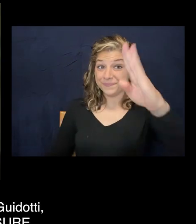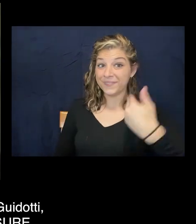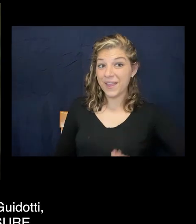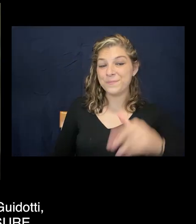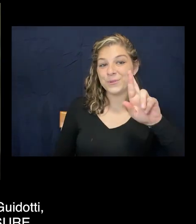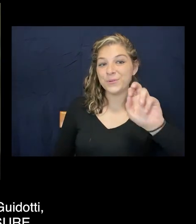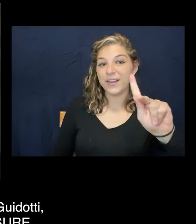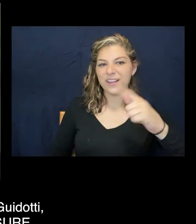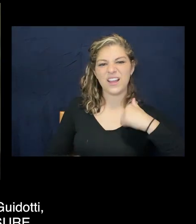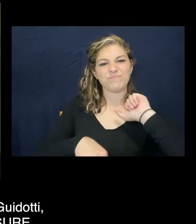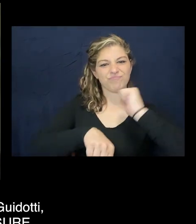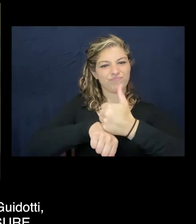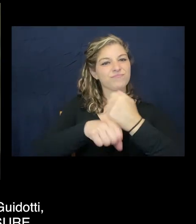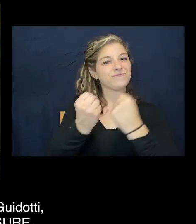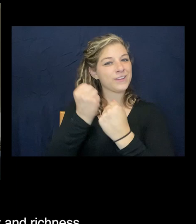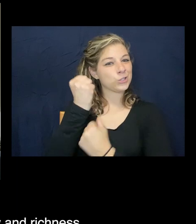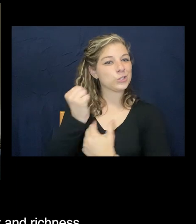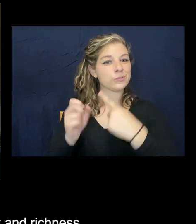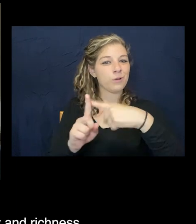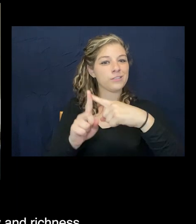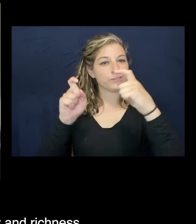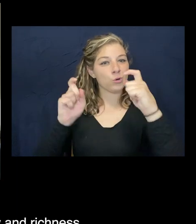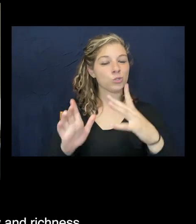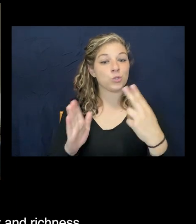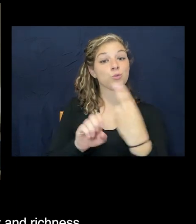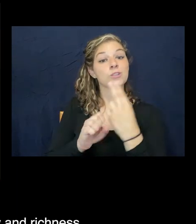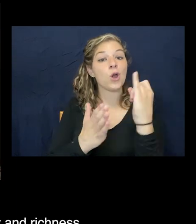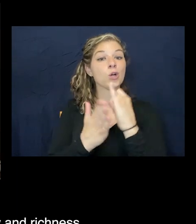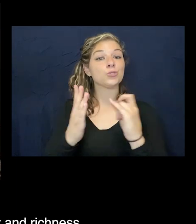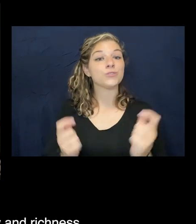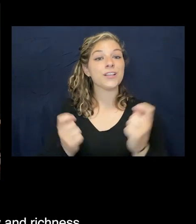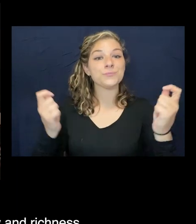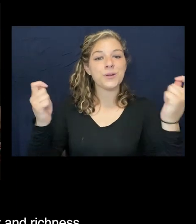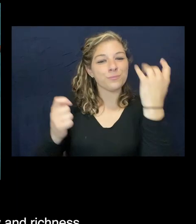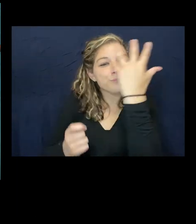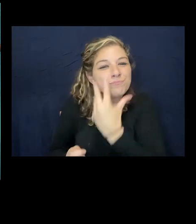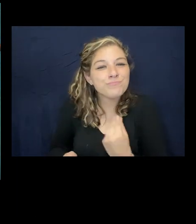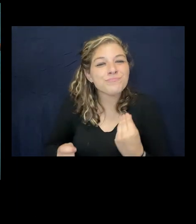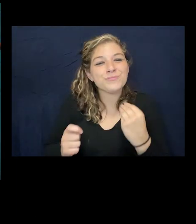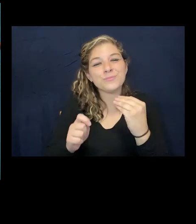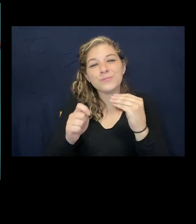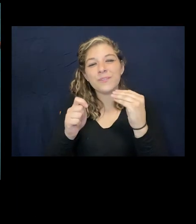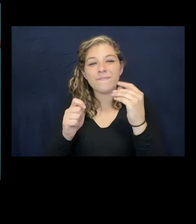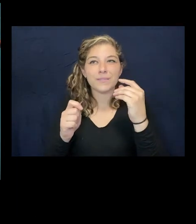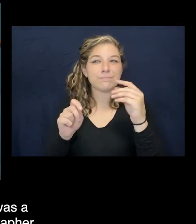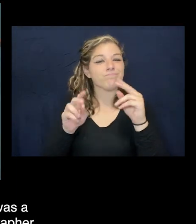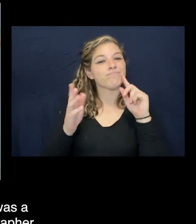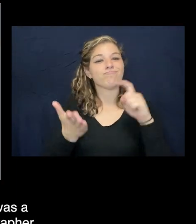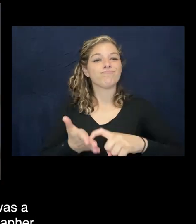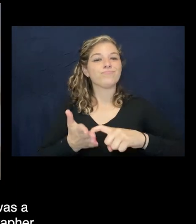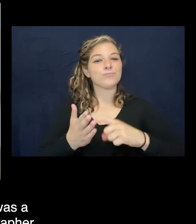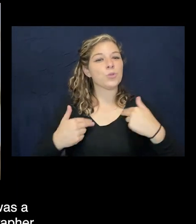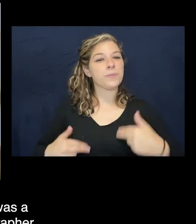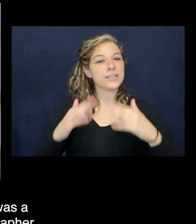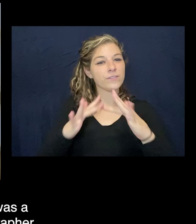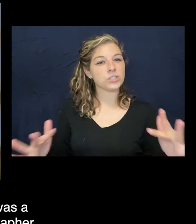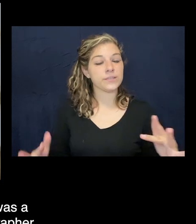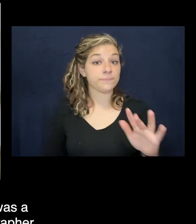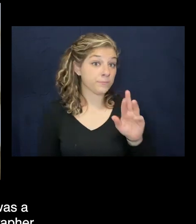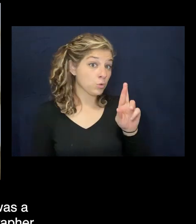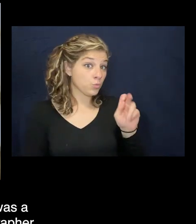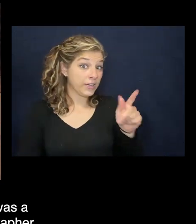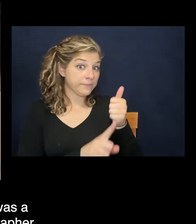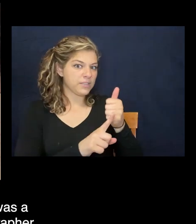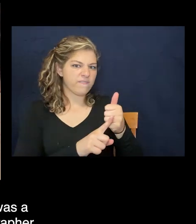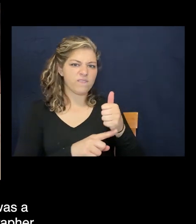Hi, I'm Rick Giudotti, founder of Positive Exposure, using the arts to celebrate the beauty and richness of human diversity. Rick Giudotti